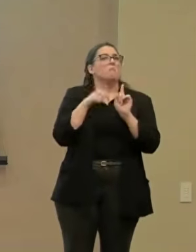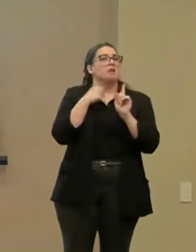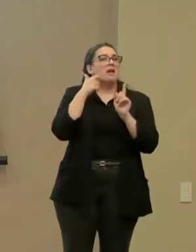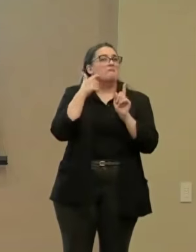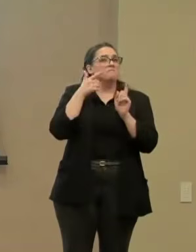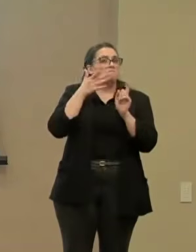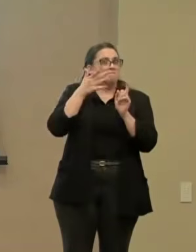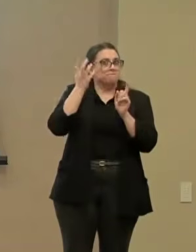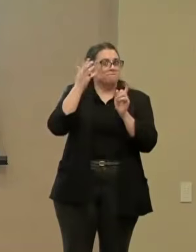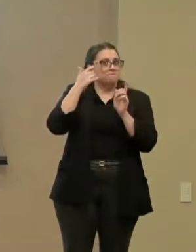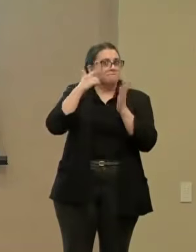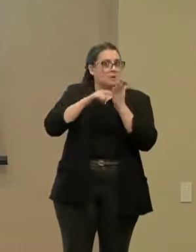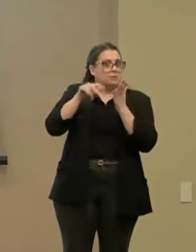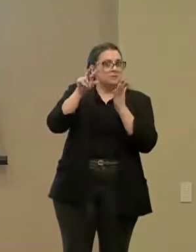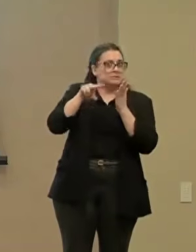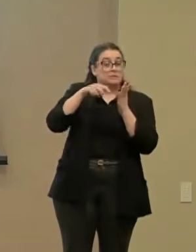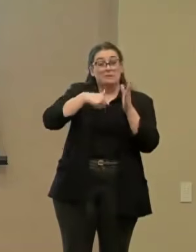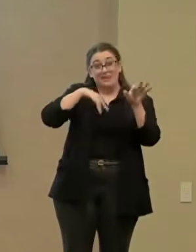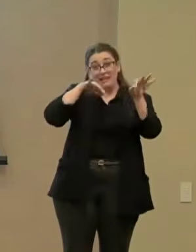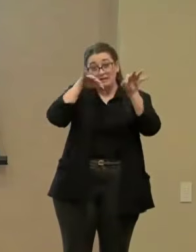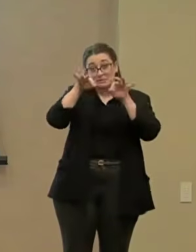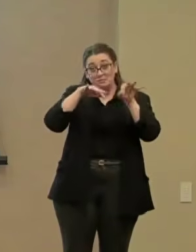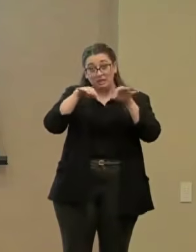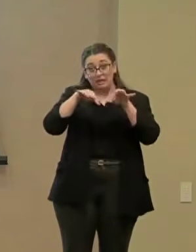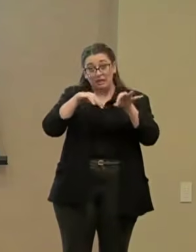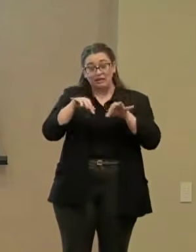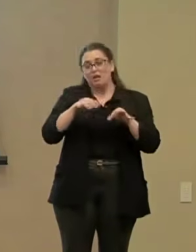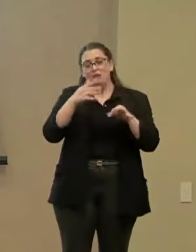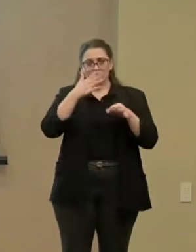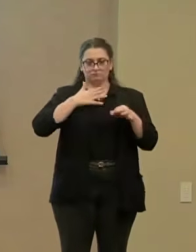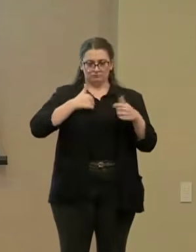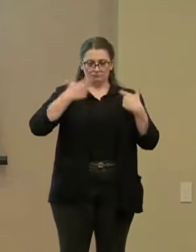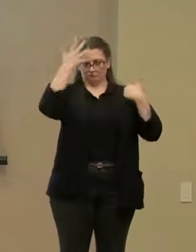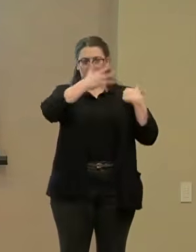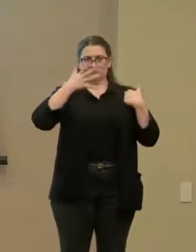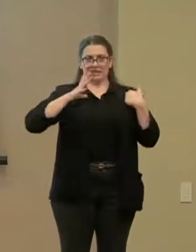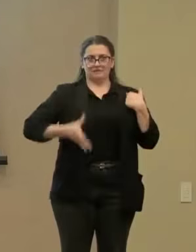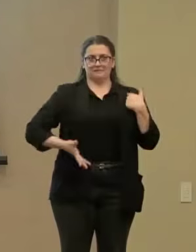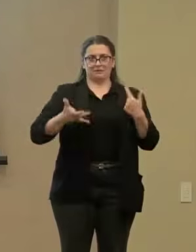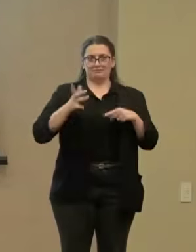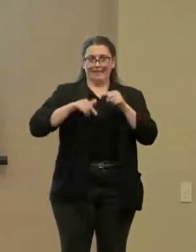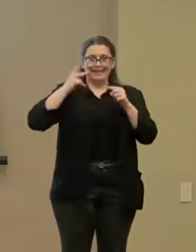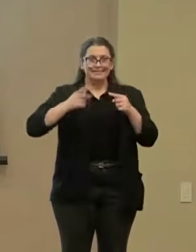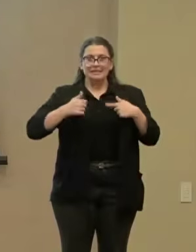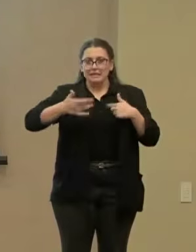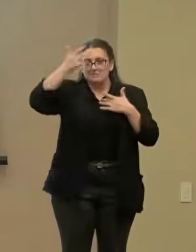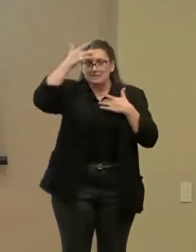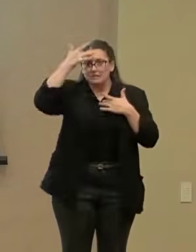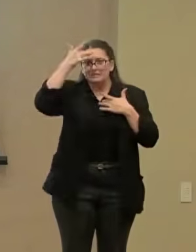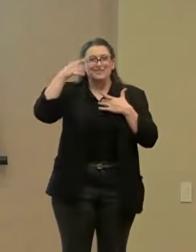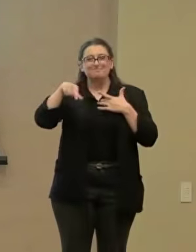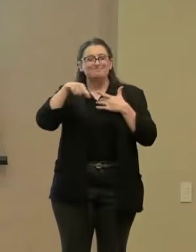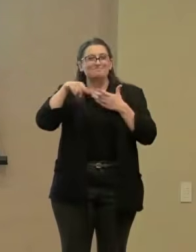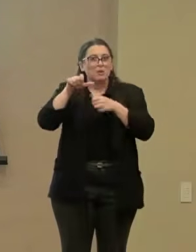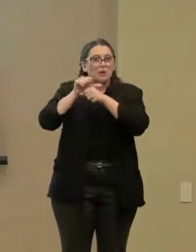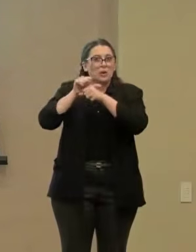even explaining it, people don't. It's invisible, so they're still not understanding, right? And I don't know if you